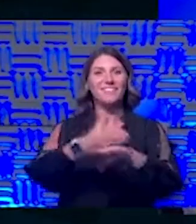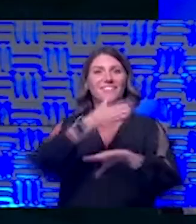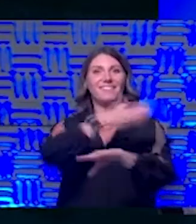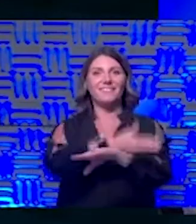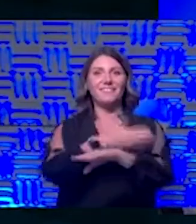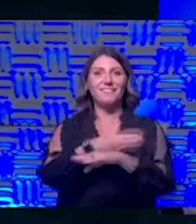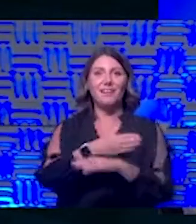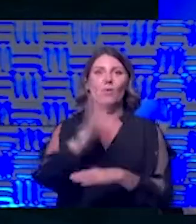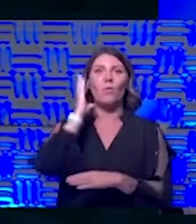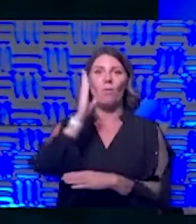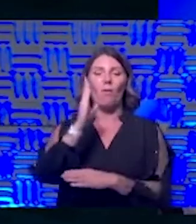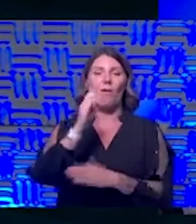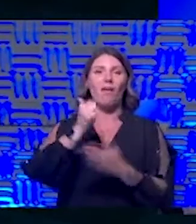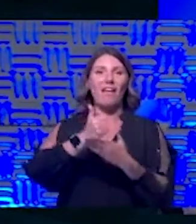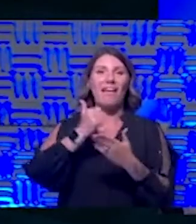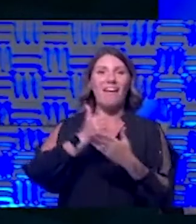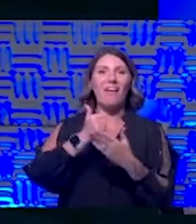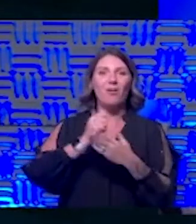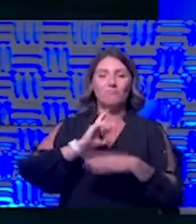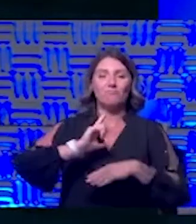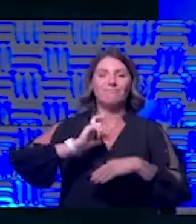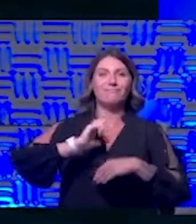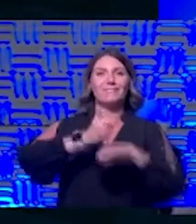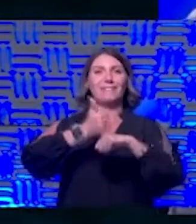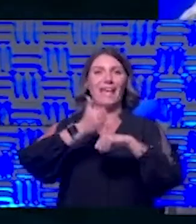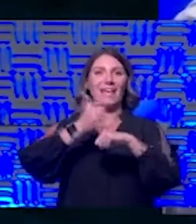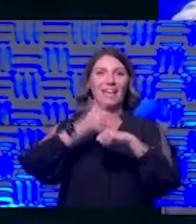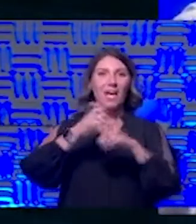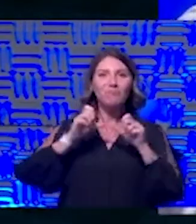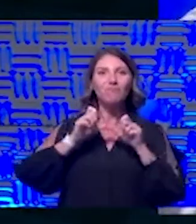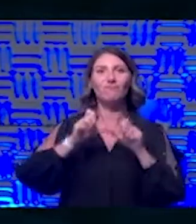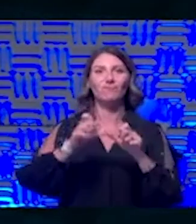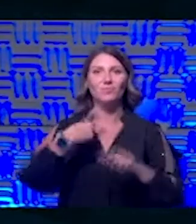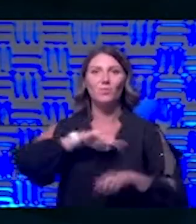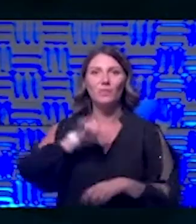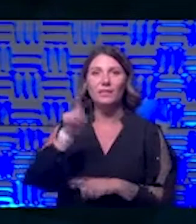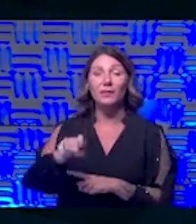need. Greg, any final thoughts today?